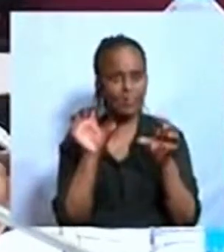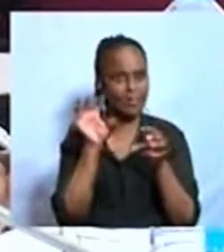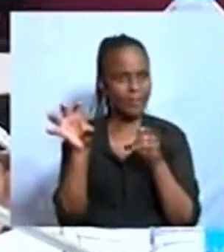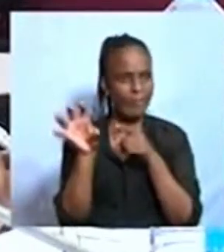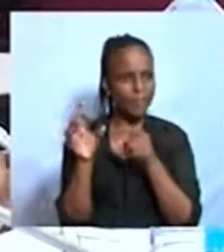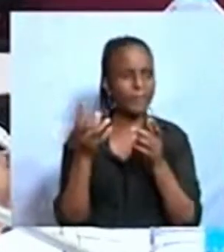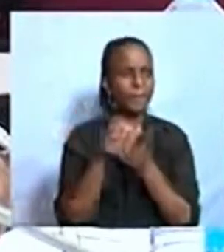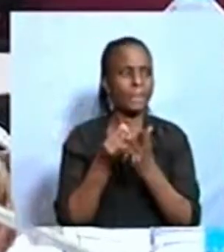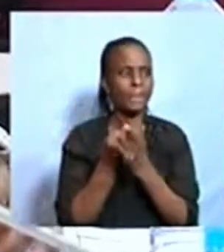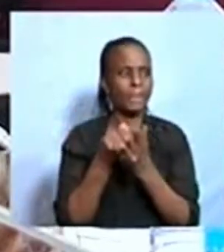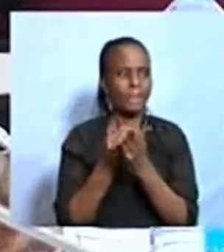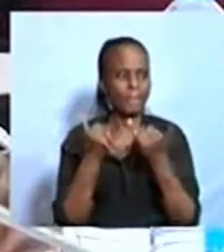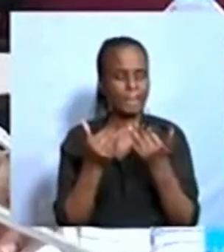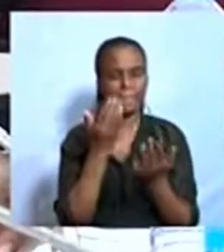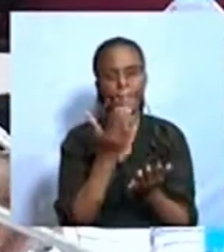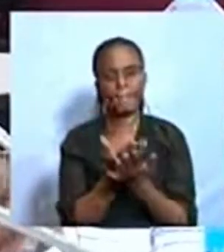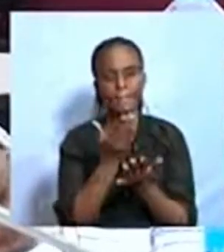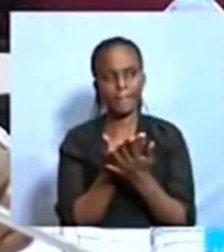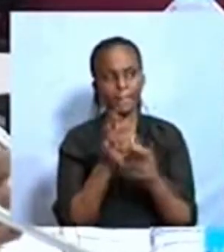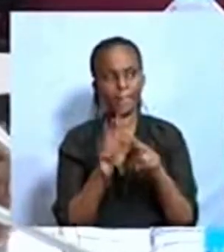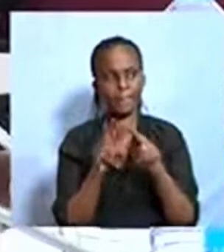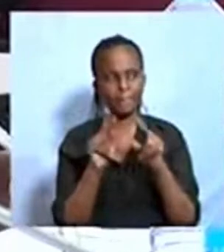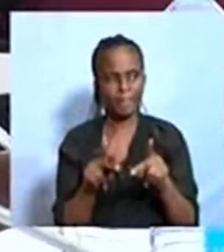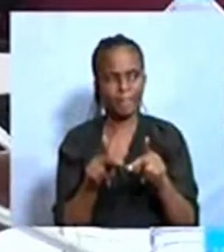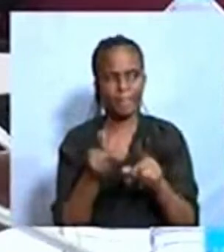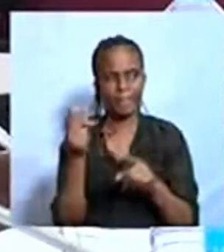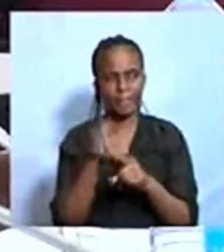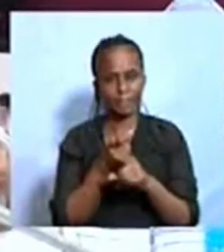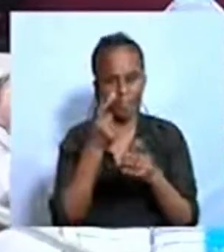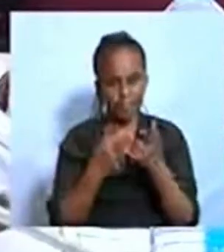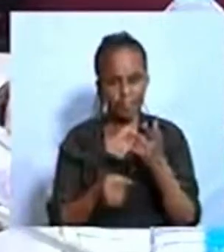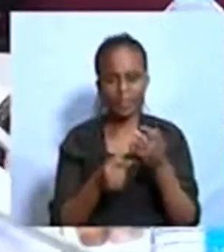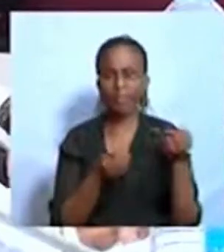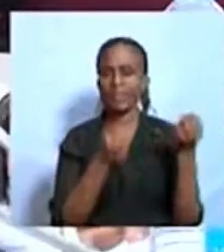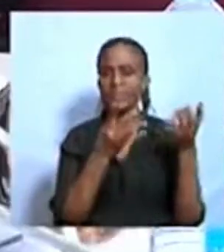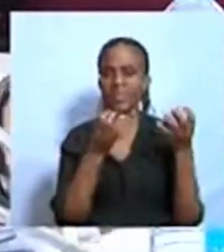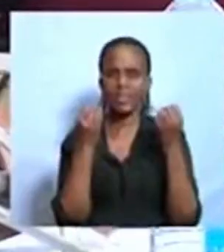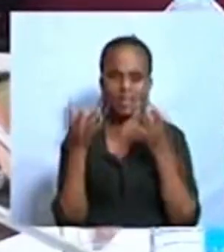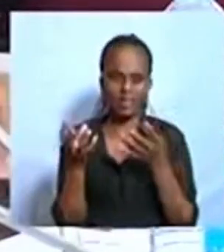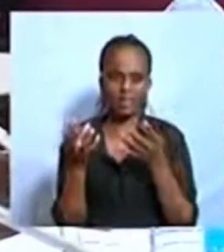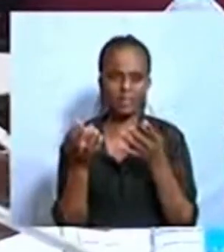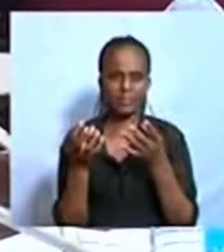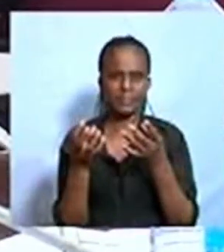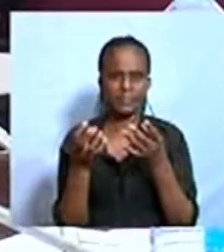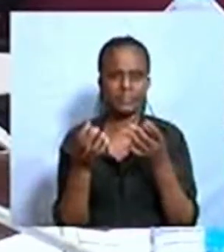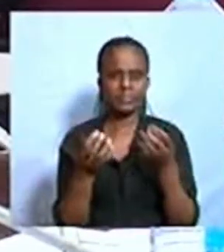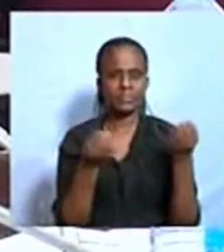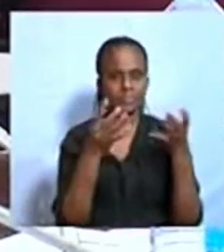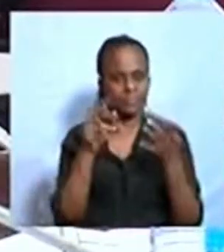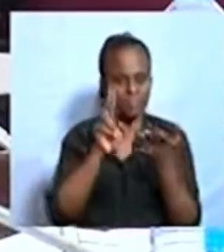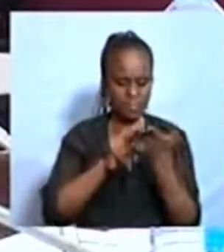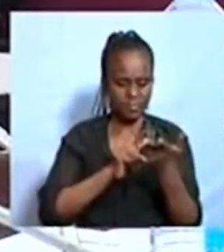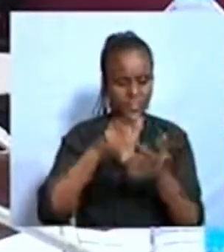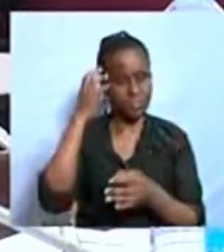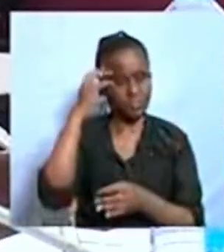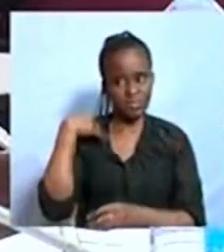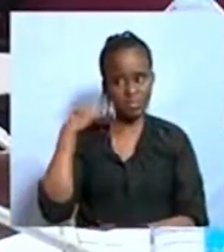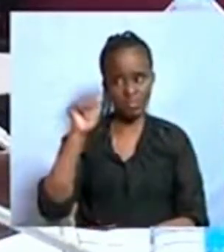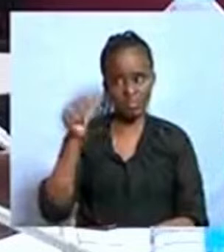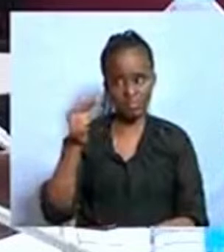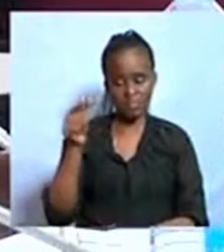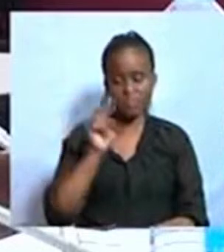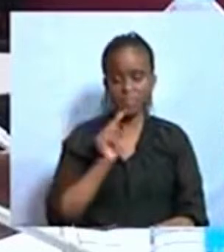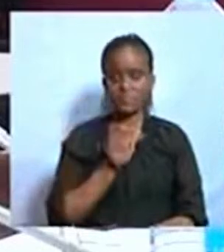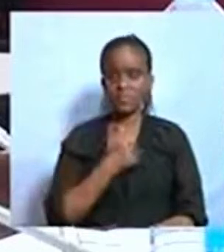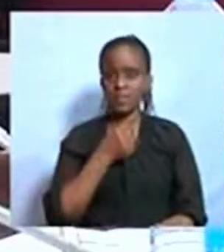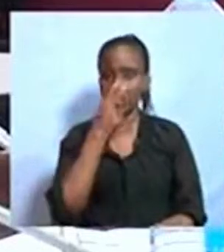funds. Now, this recommendation, Chair, comes from the so many reports from the Office of the Auditor General that we have seen, and health has